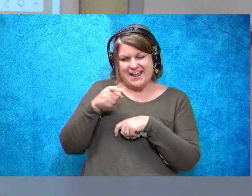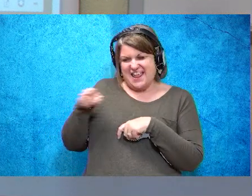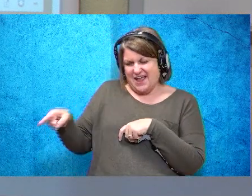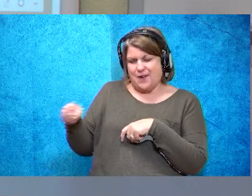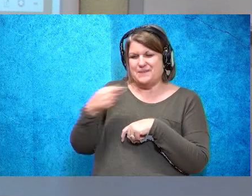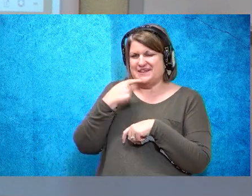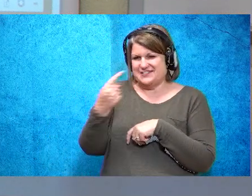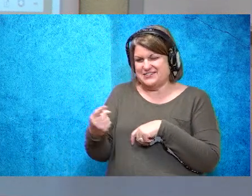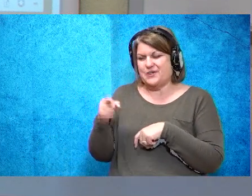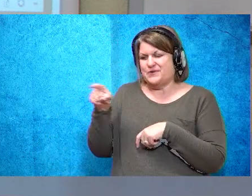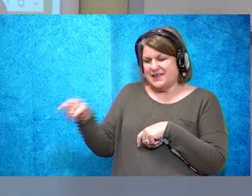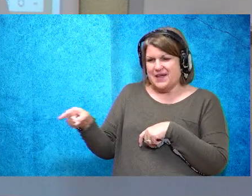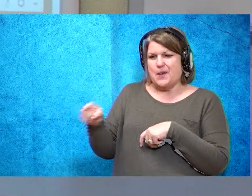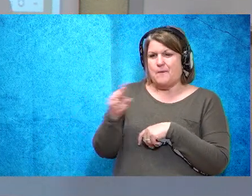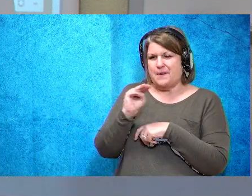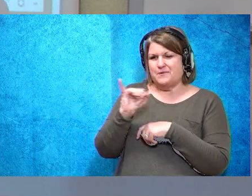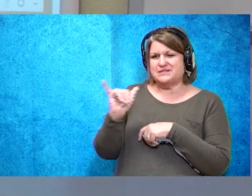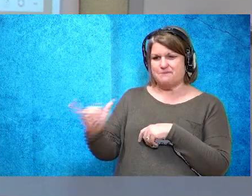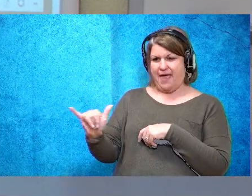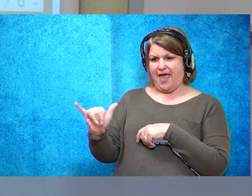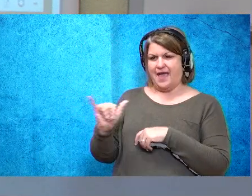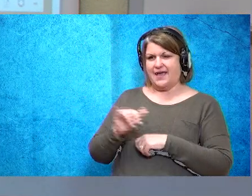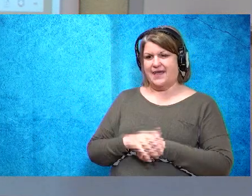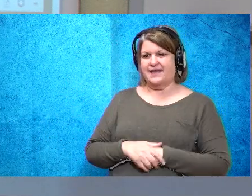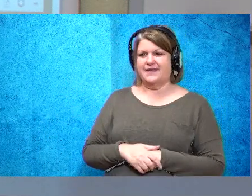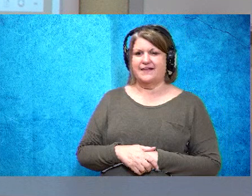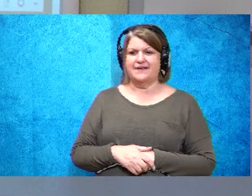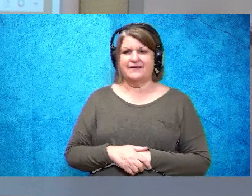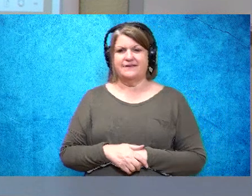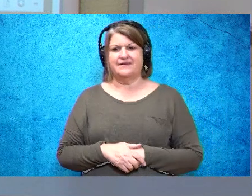told him that it was May.